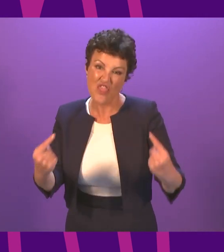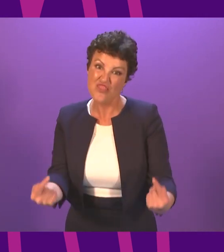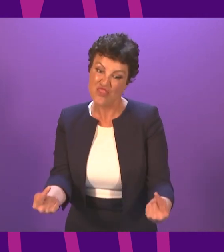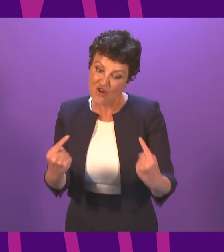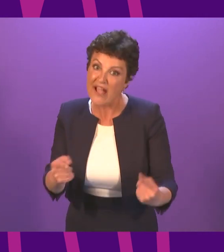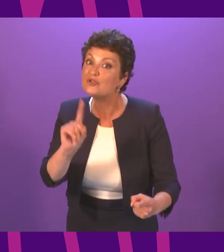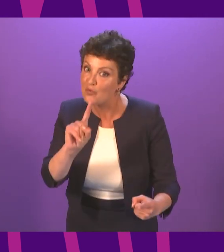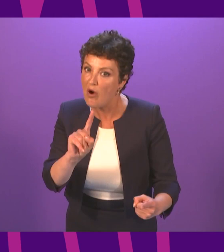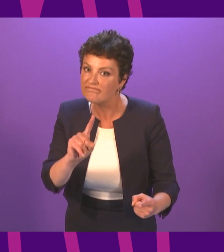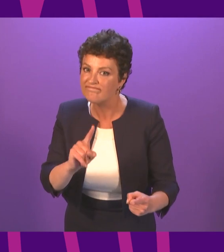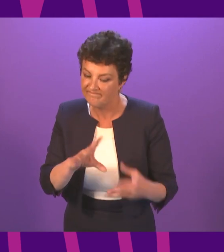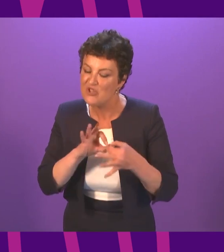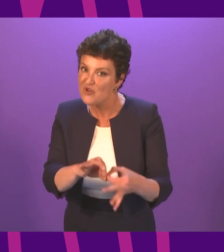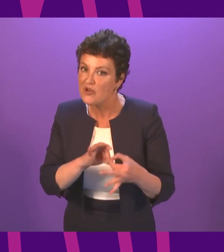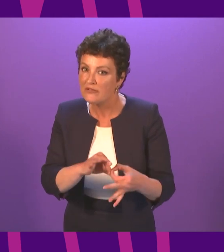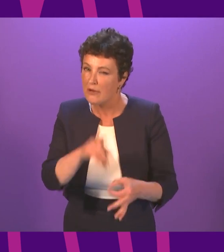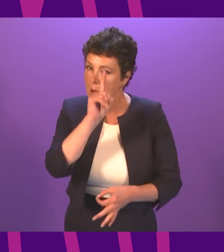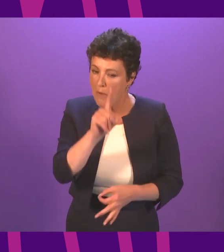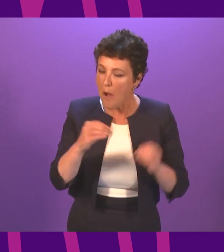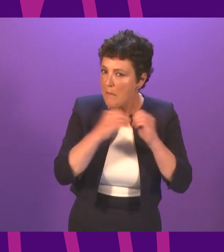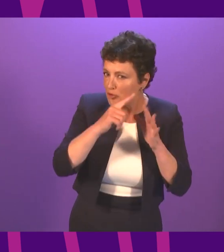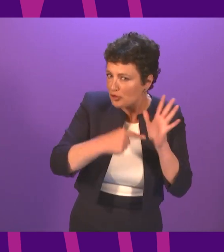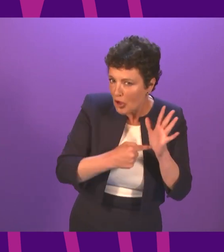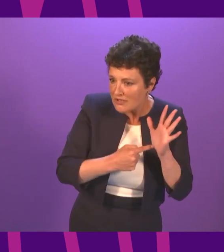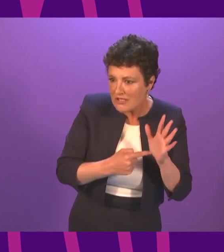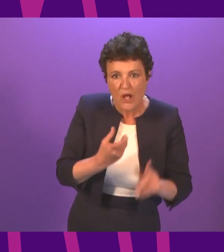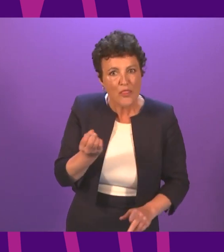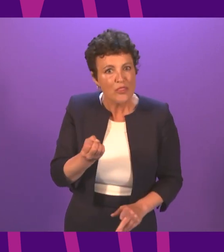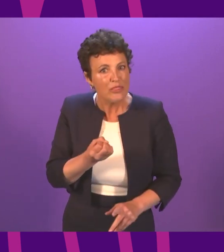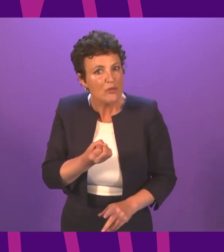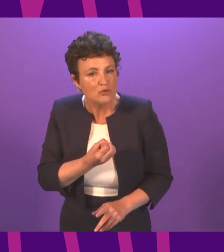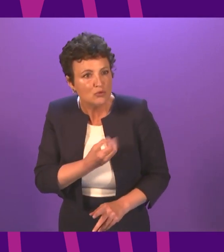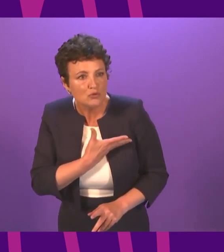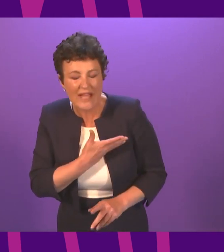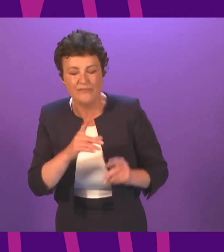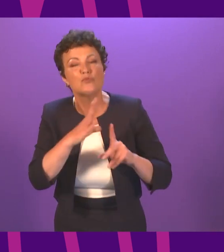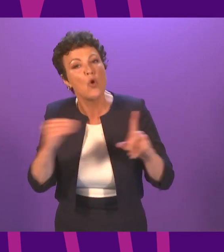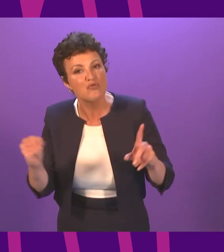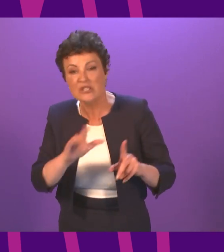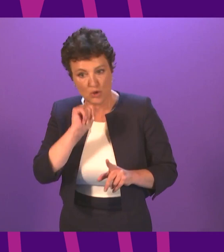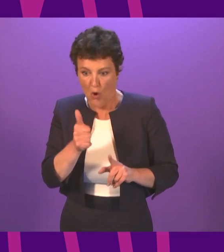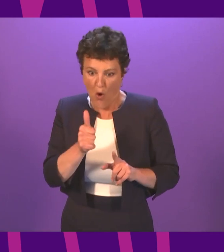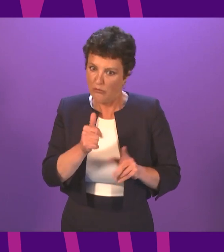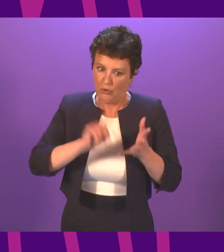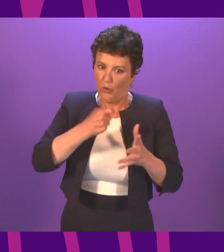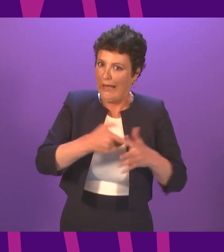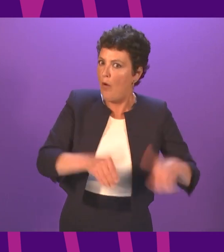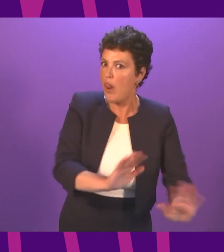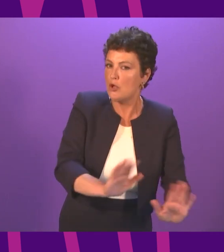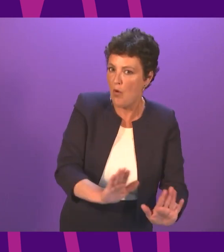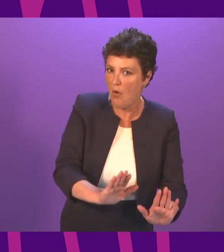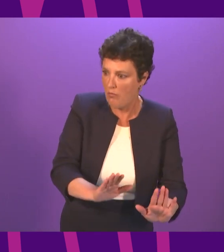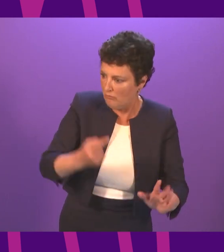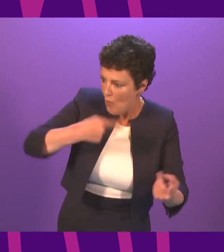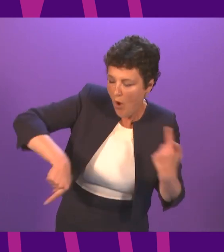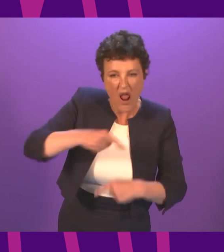Johnson and the Conservatives are not the United Kingdom. It's bigger and it's better than that. I